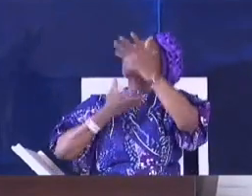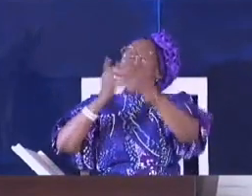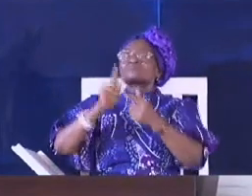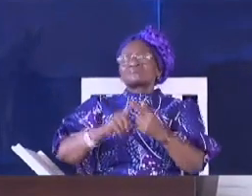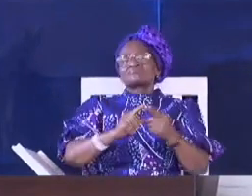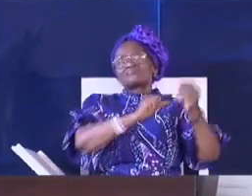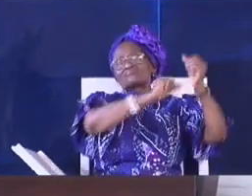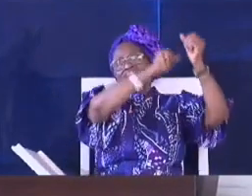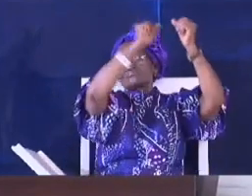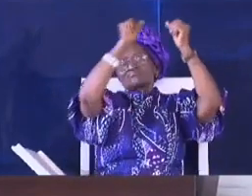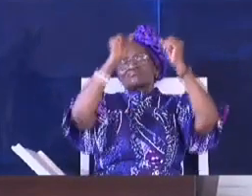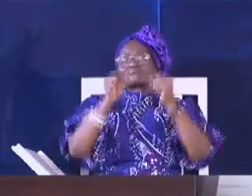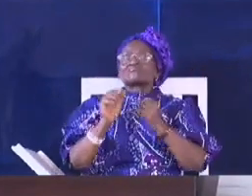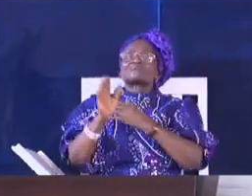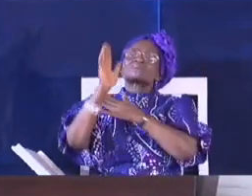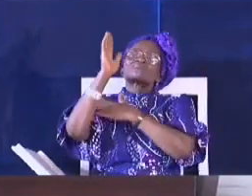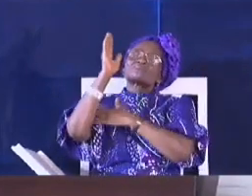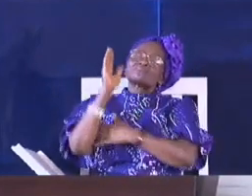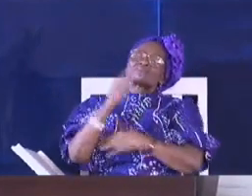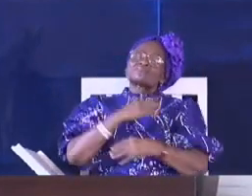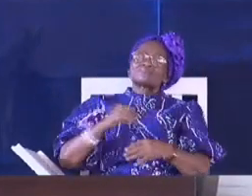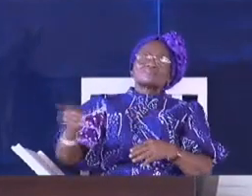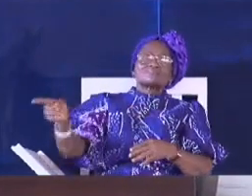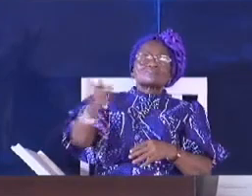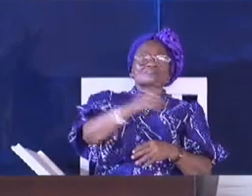God, and you are going to pray